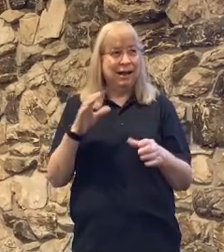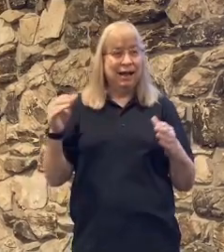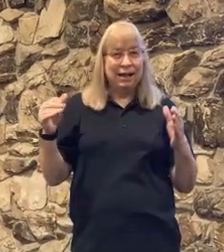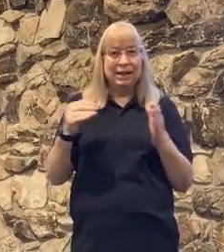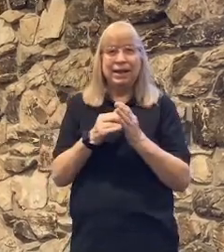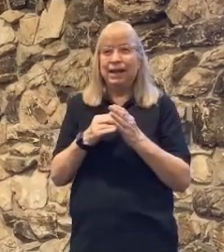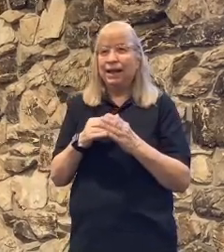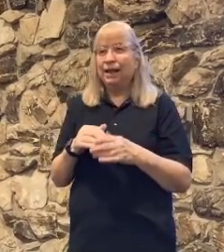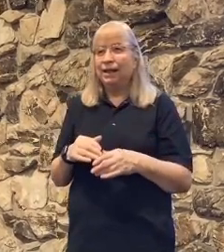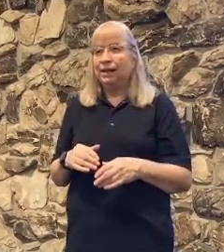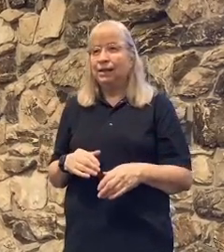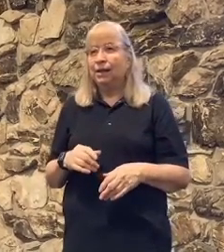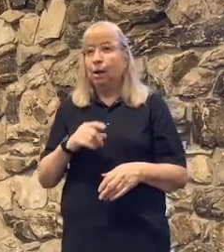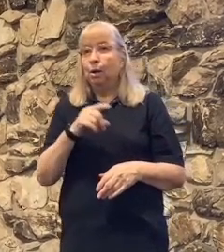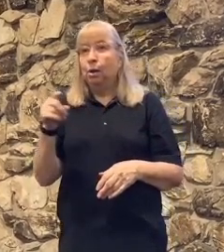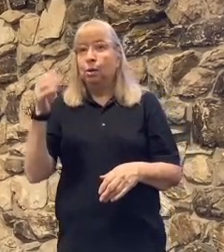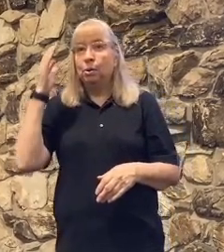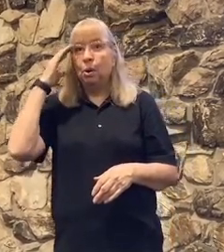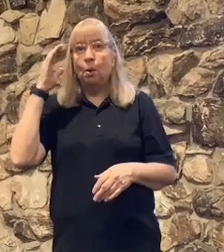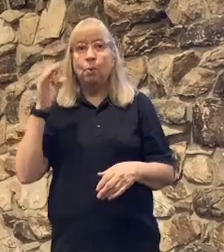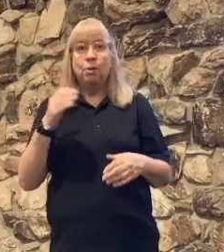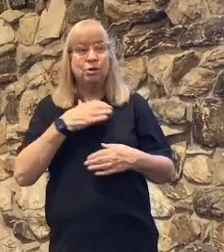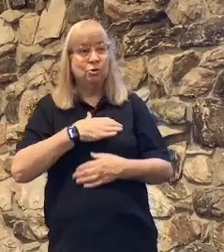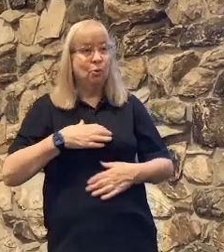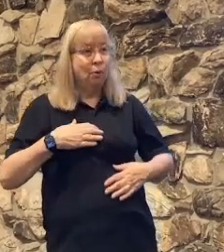You know? Joy.